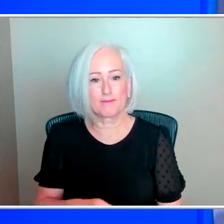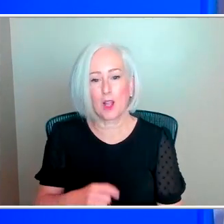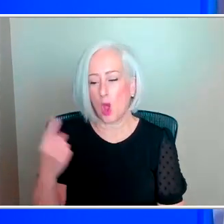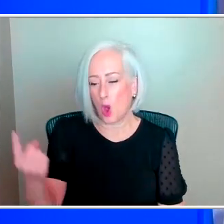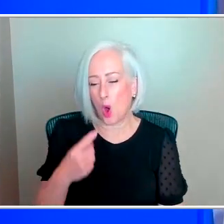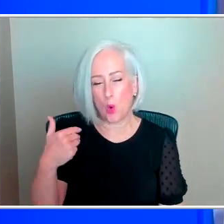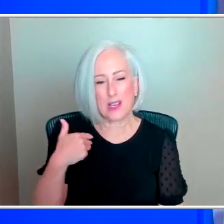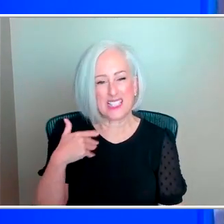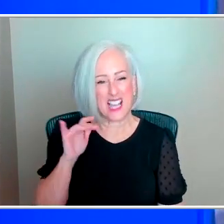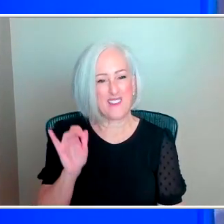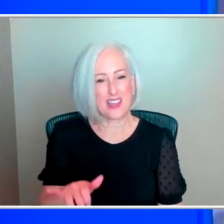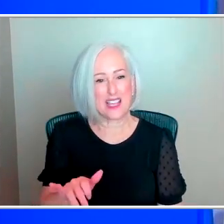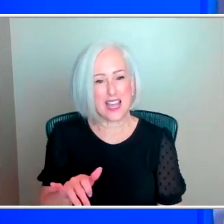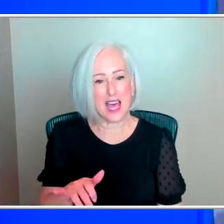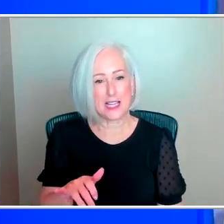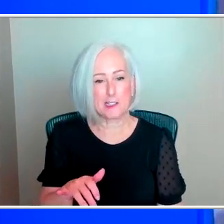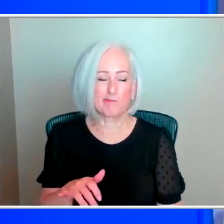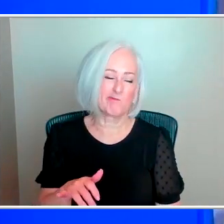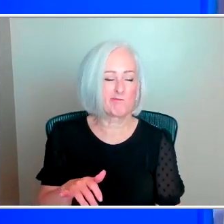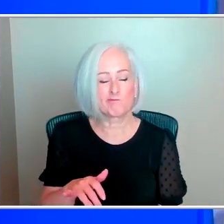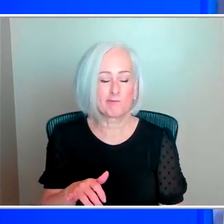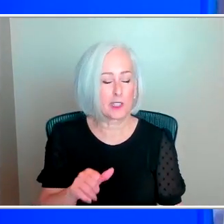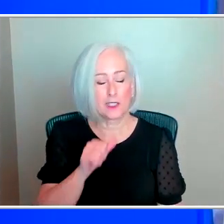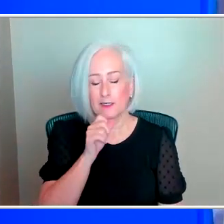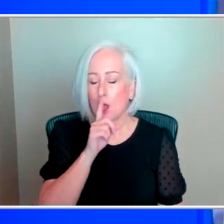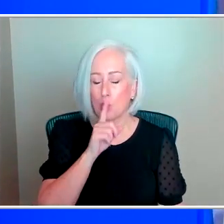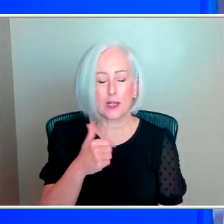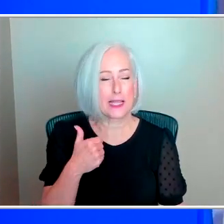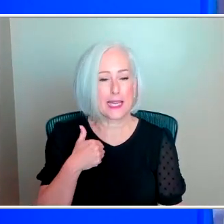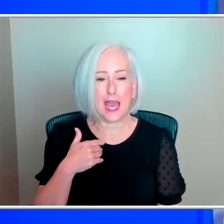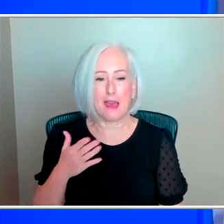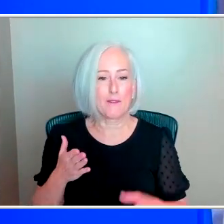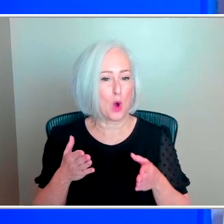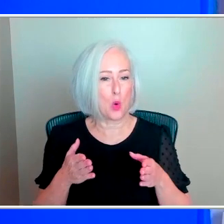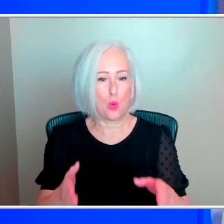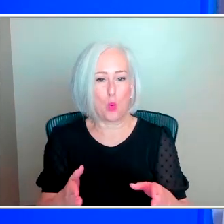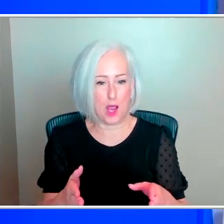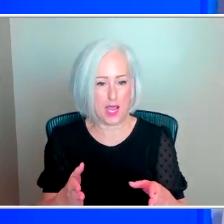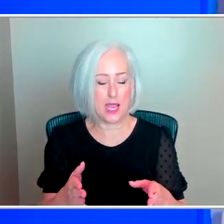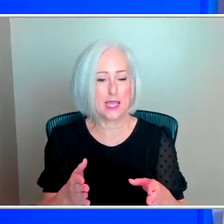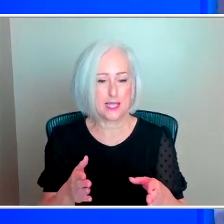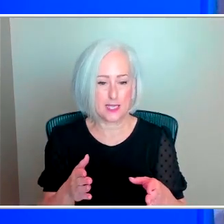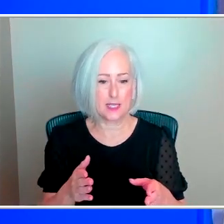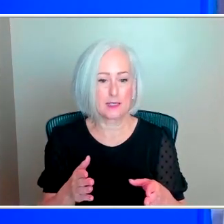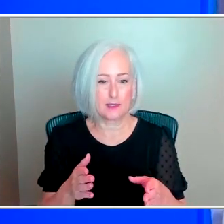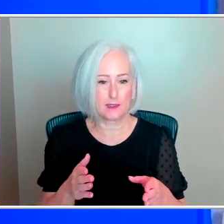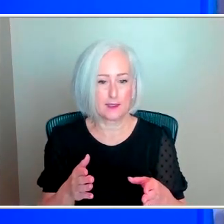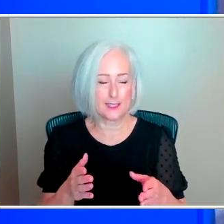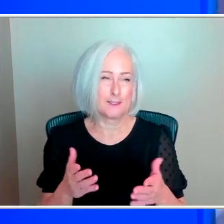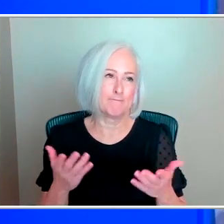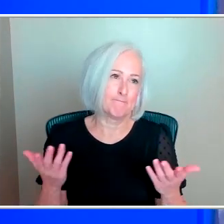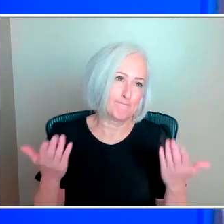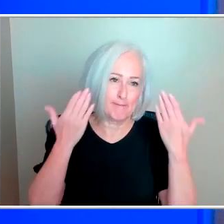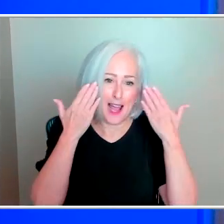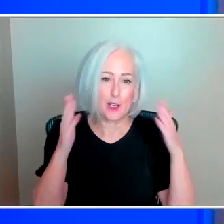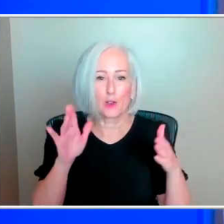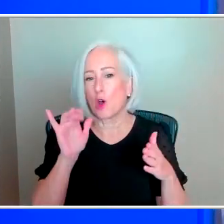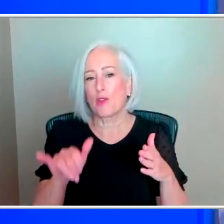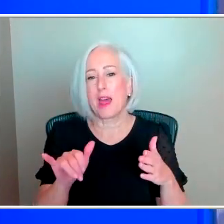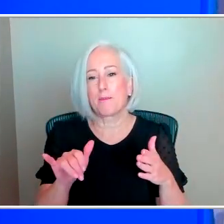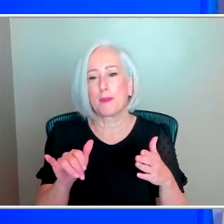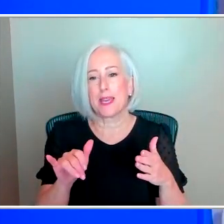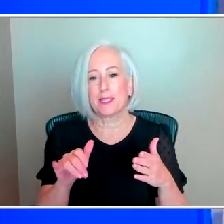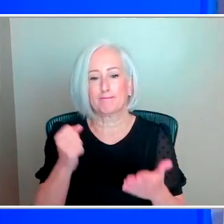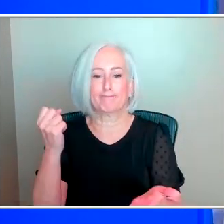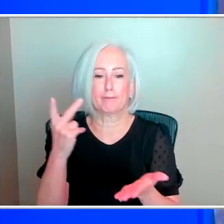going to have any way, I don't believe, of those. I just don't know that they've been cleared by